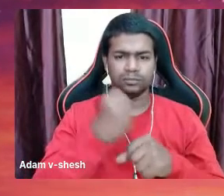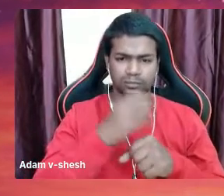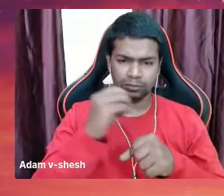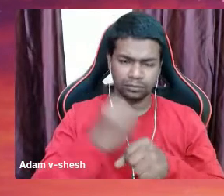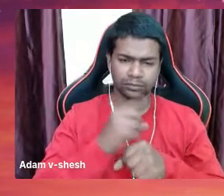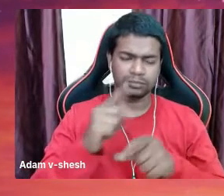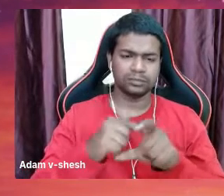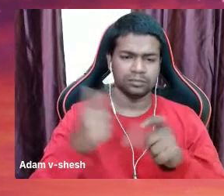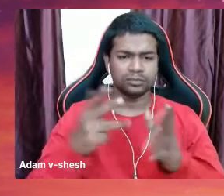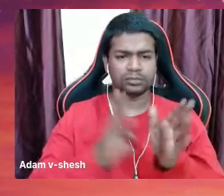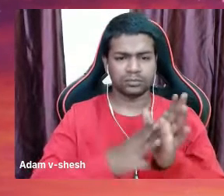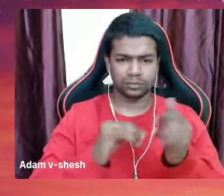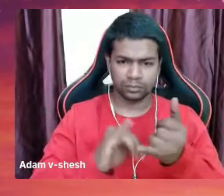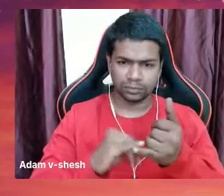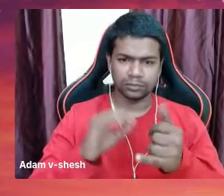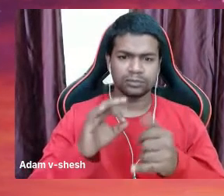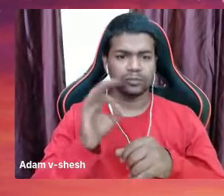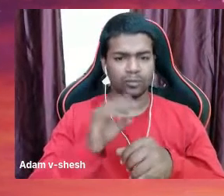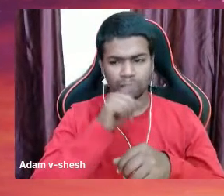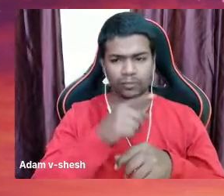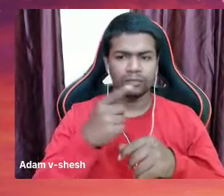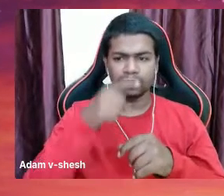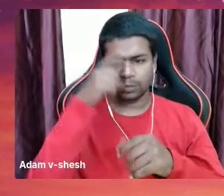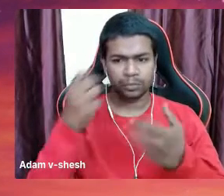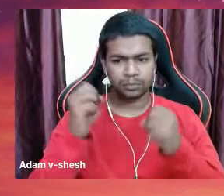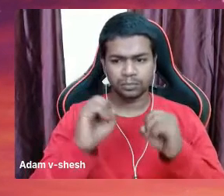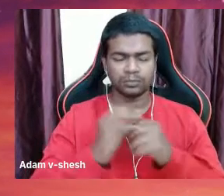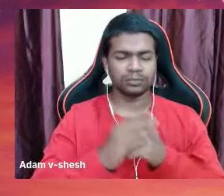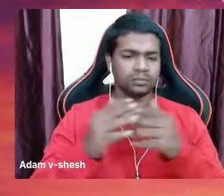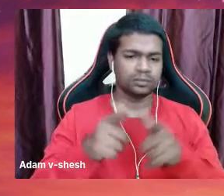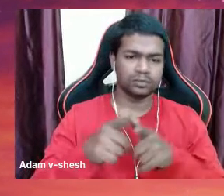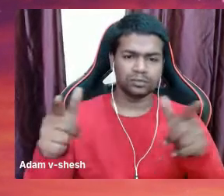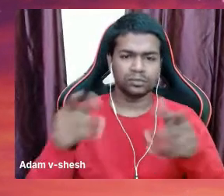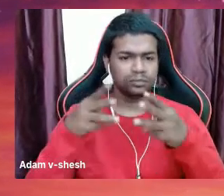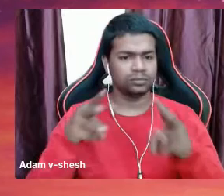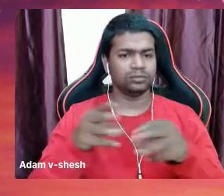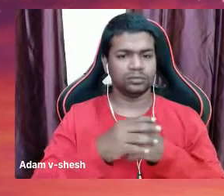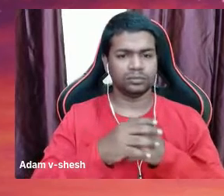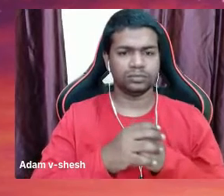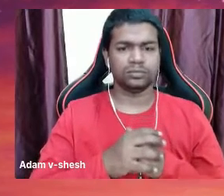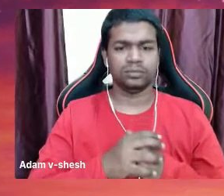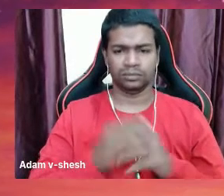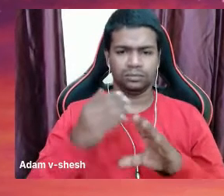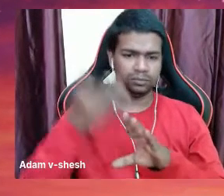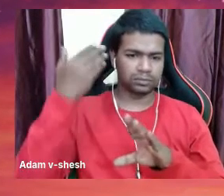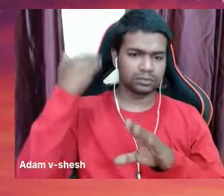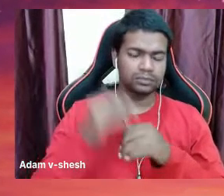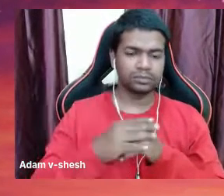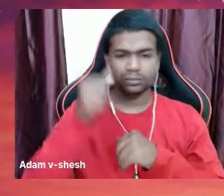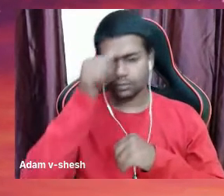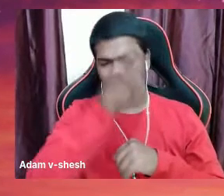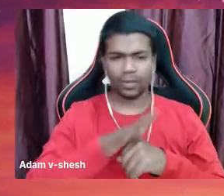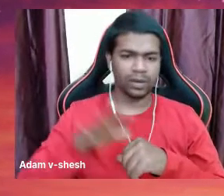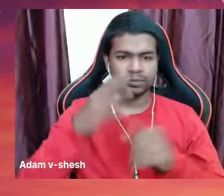McKinsey, and that's why you're starting a company. Obviously, we've come a long way over the last decade, and India's caught